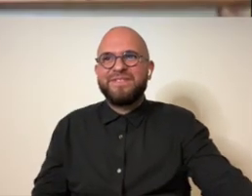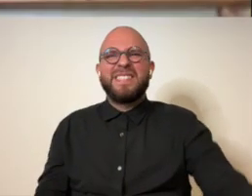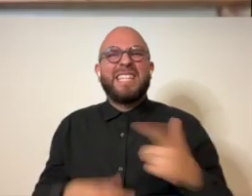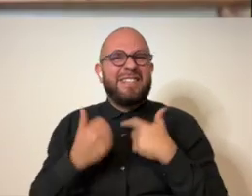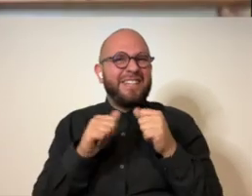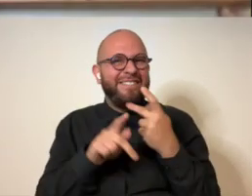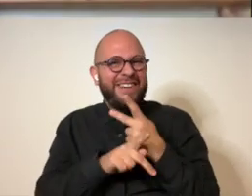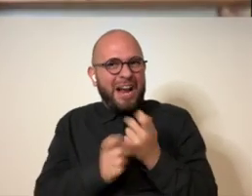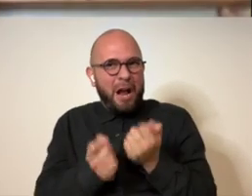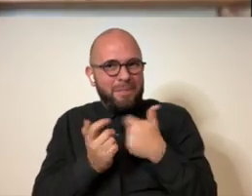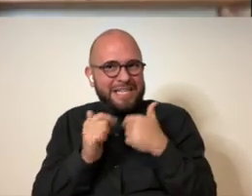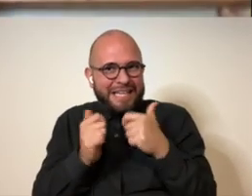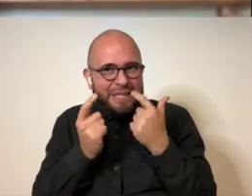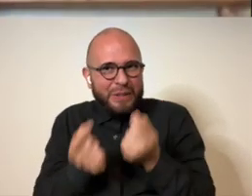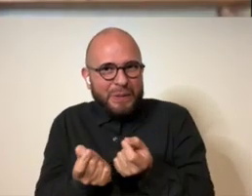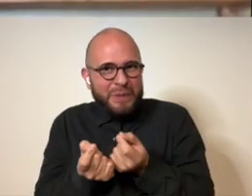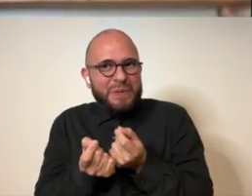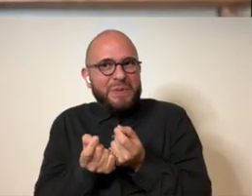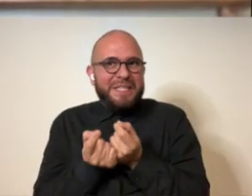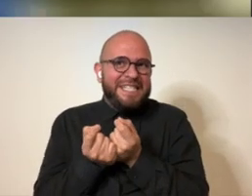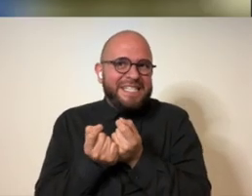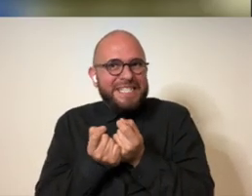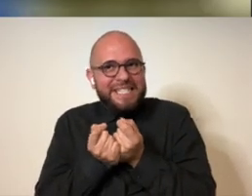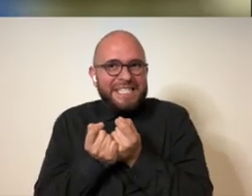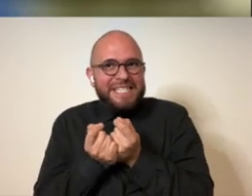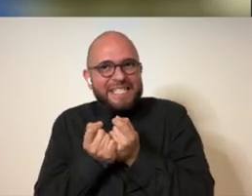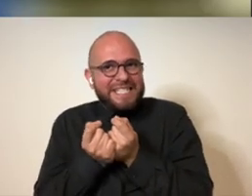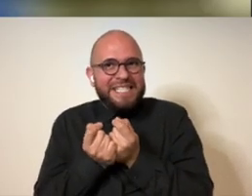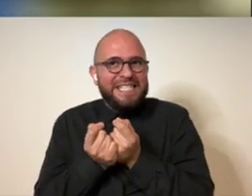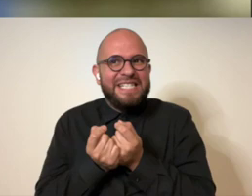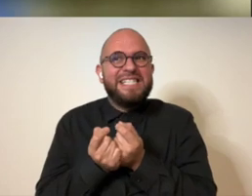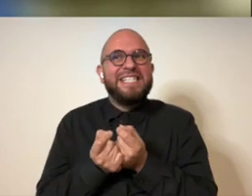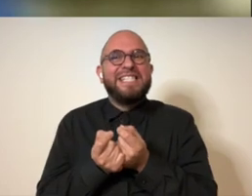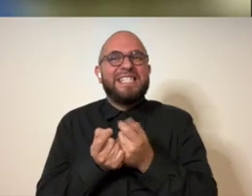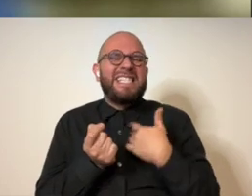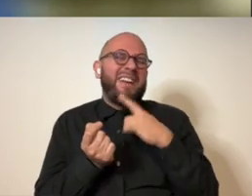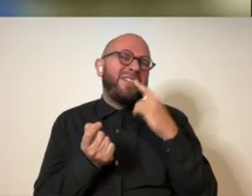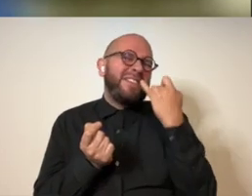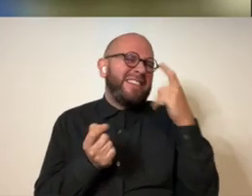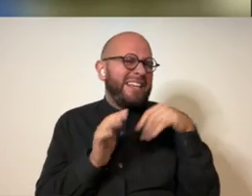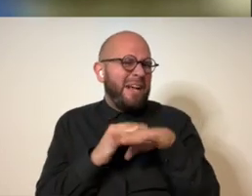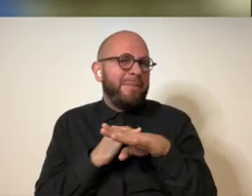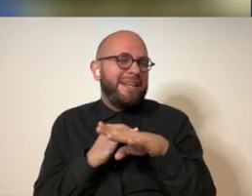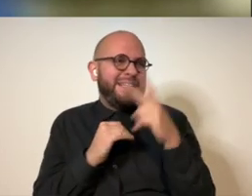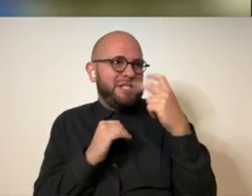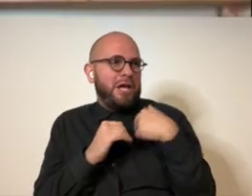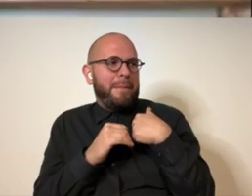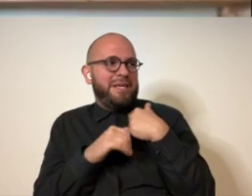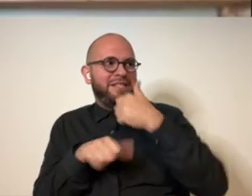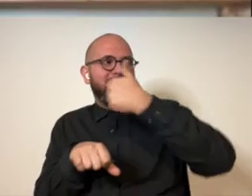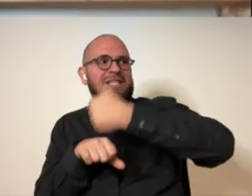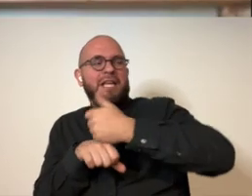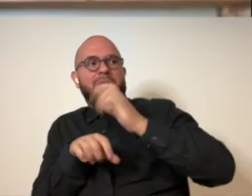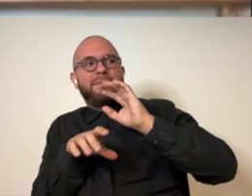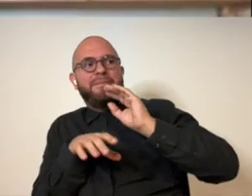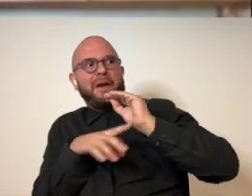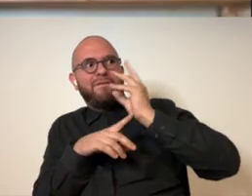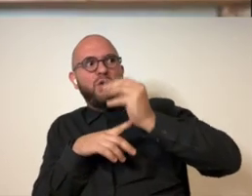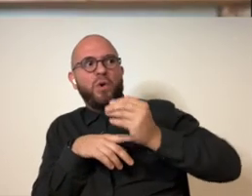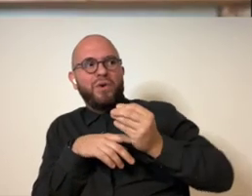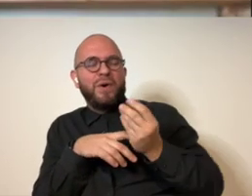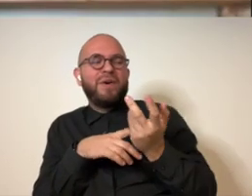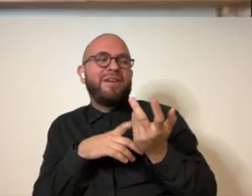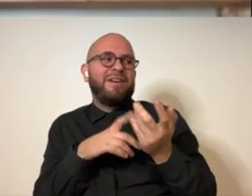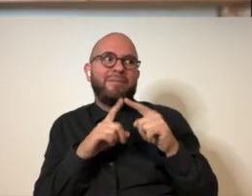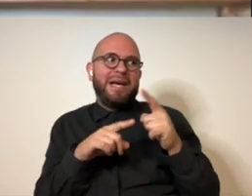awesome. That'd be sick. I'm trying to figure out how much I can get away with. You know, I'm sure you know, probably wouldn't think too